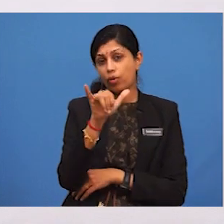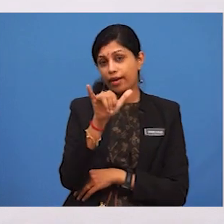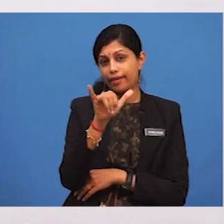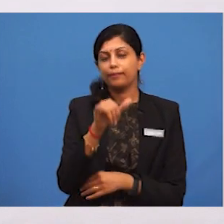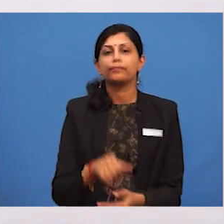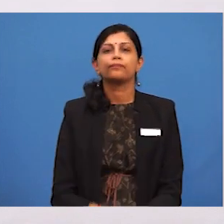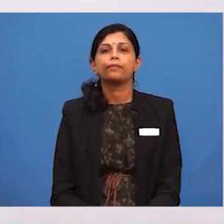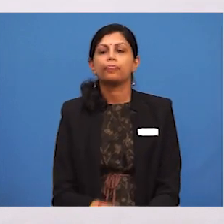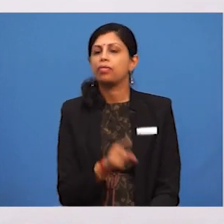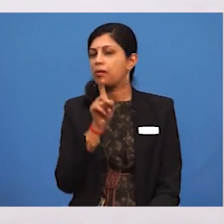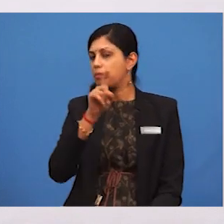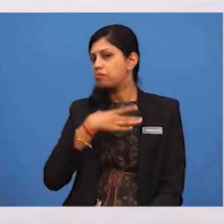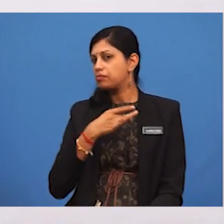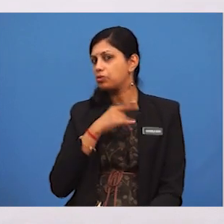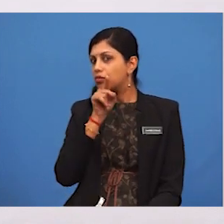like this brand a lot.